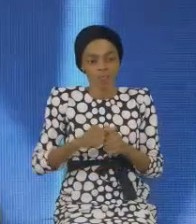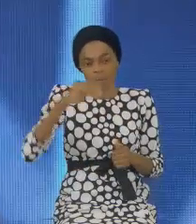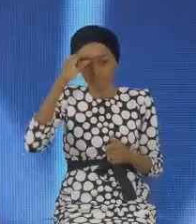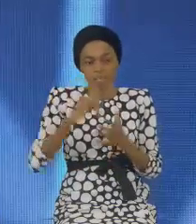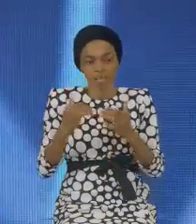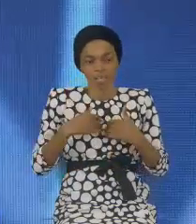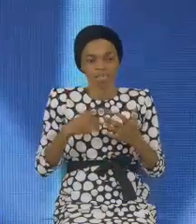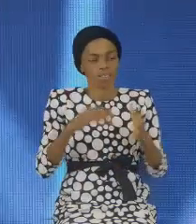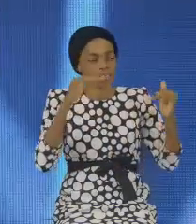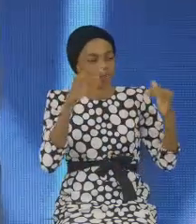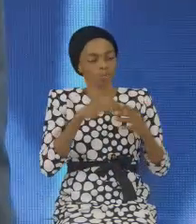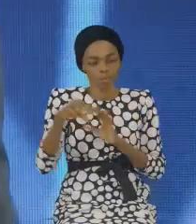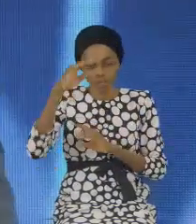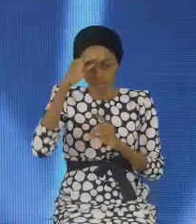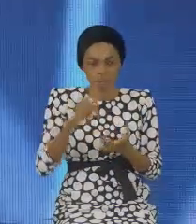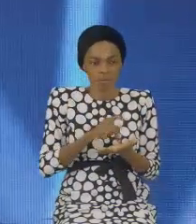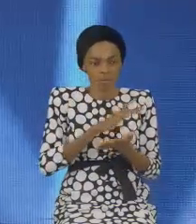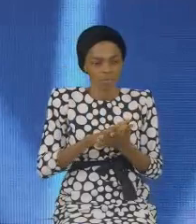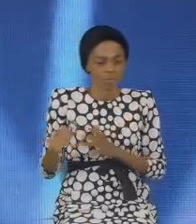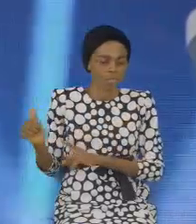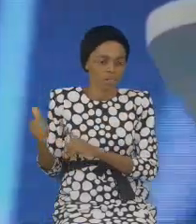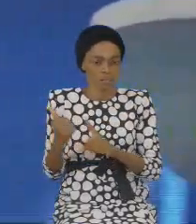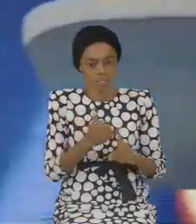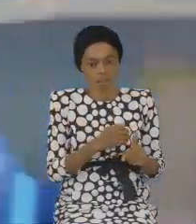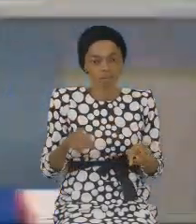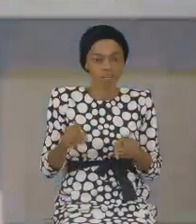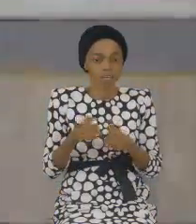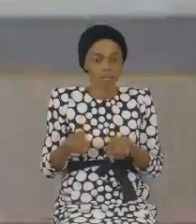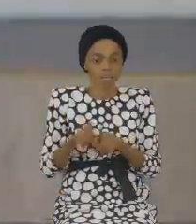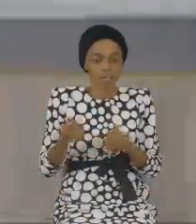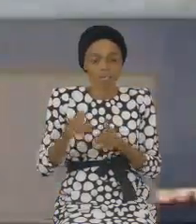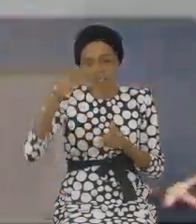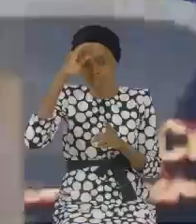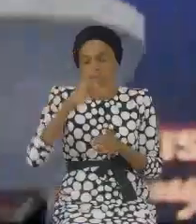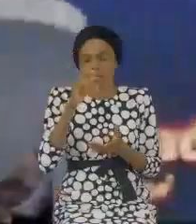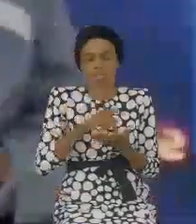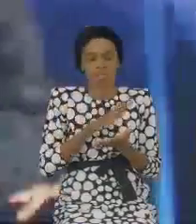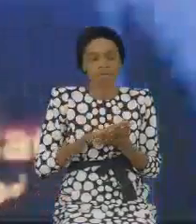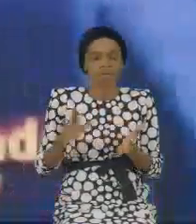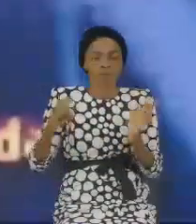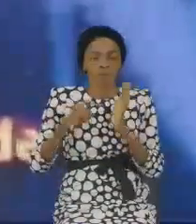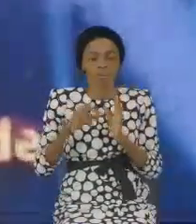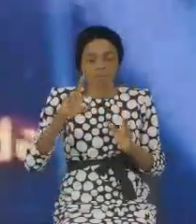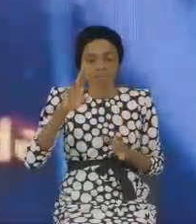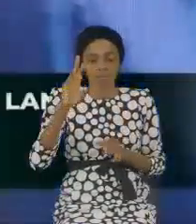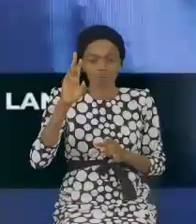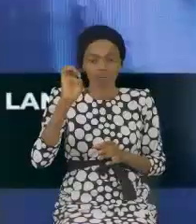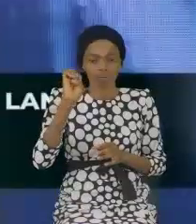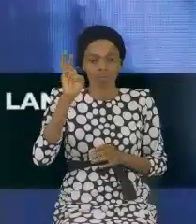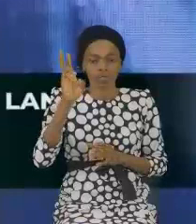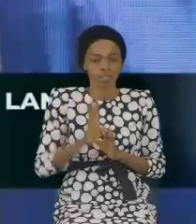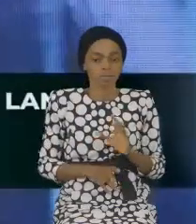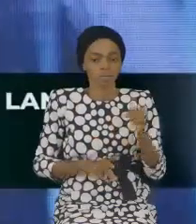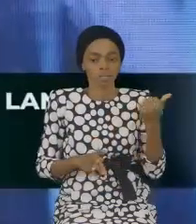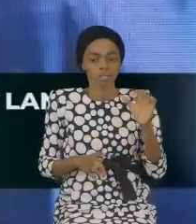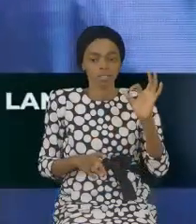him purifies himself even as he is pure. Revelation chapter 19, I'm reading from verse